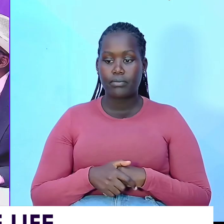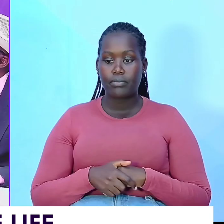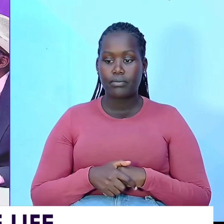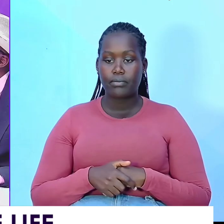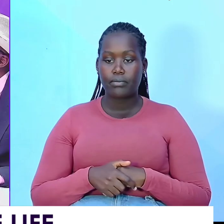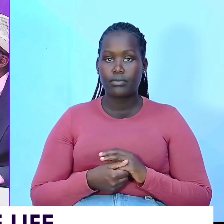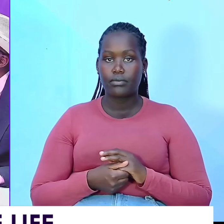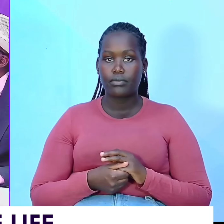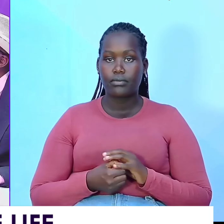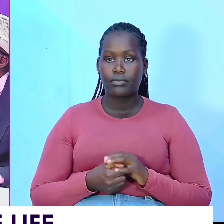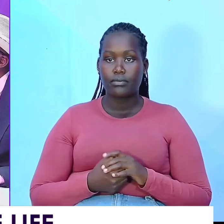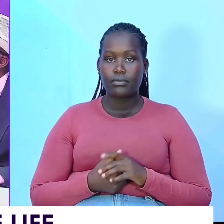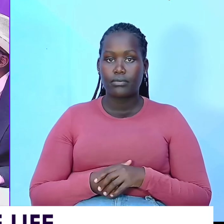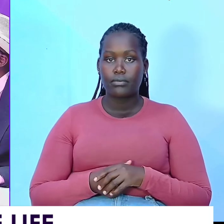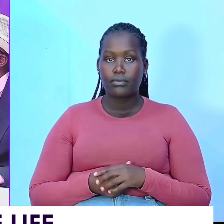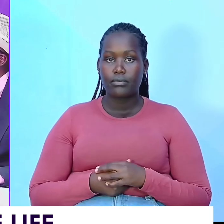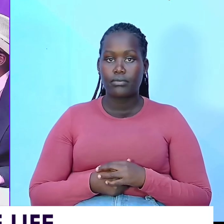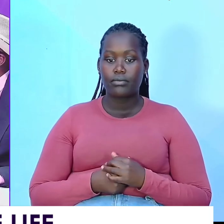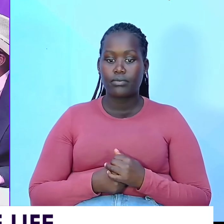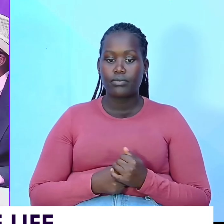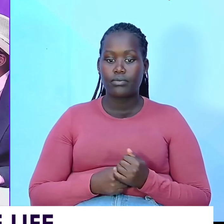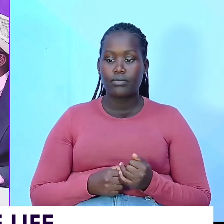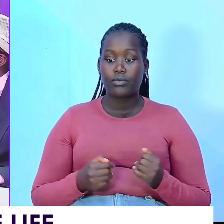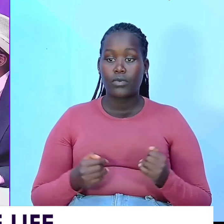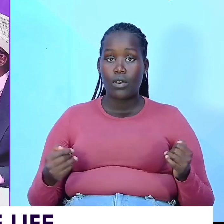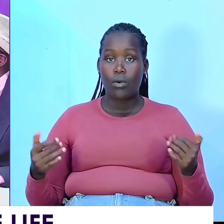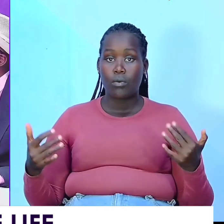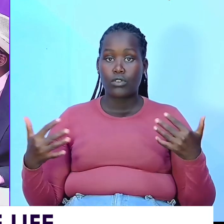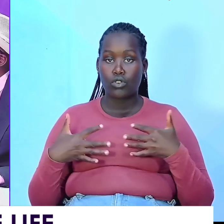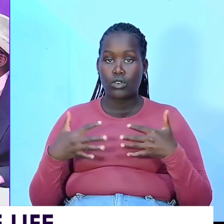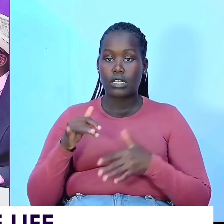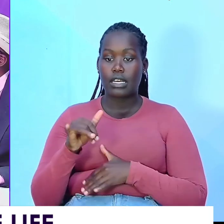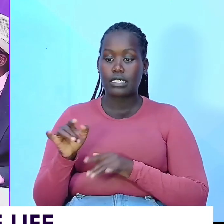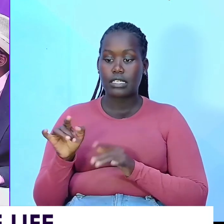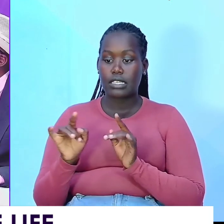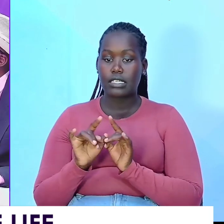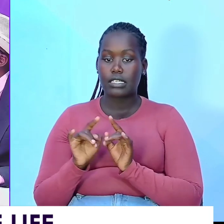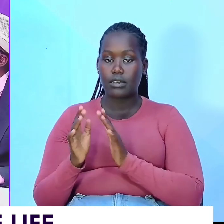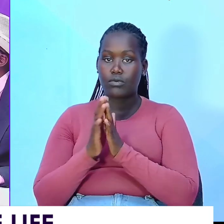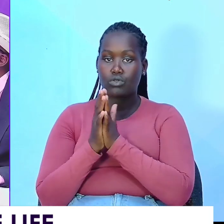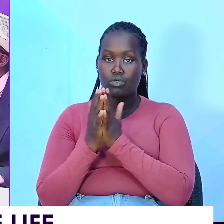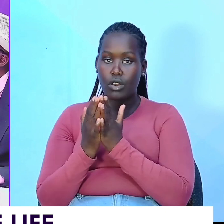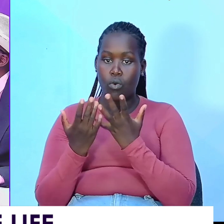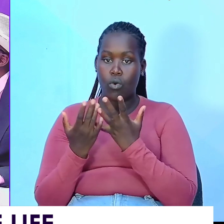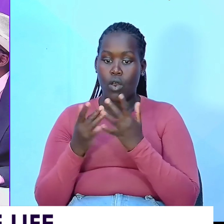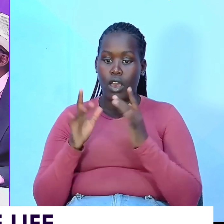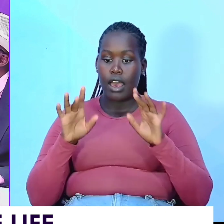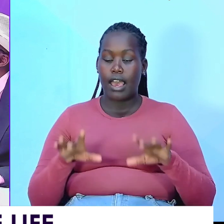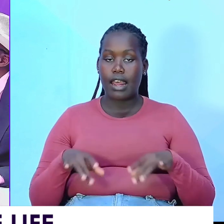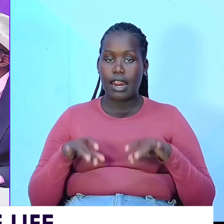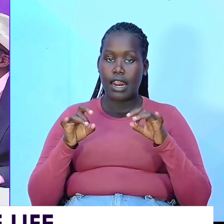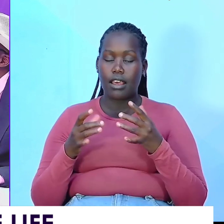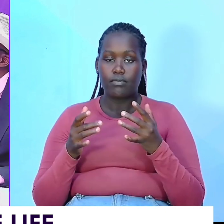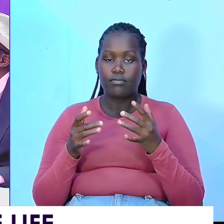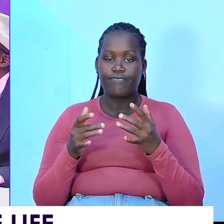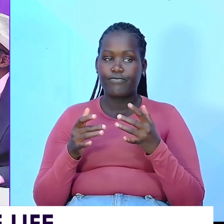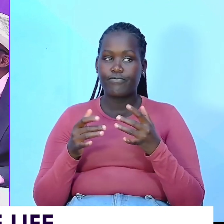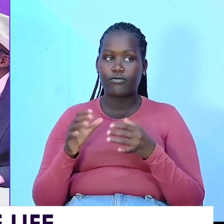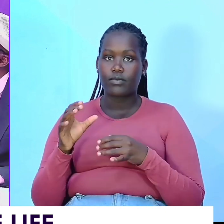You'd be shocked that it's the same story somewhere even in Canada. Yeah, the same story even